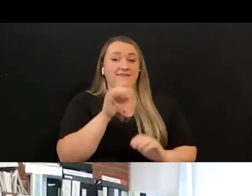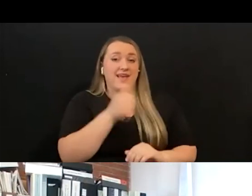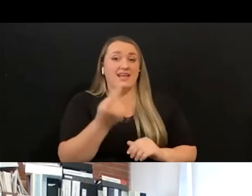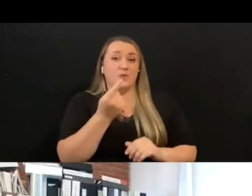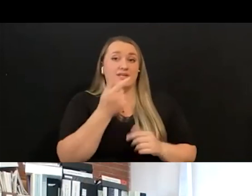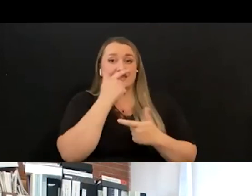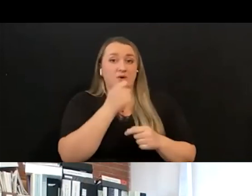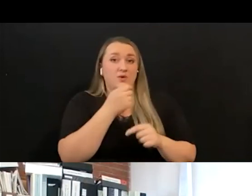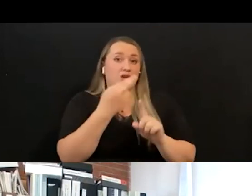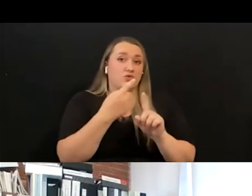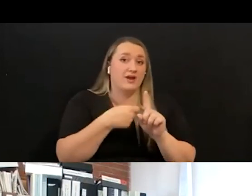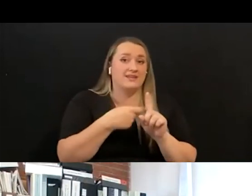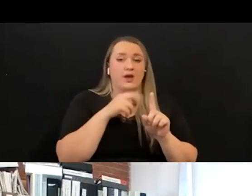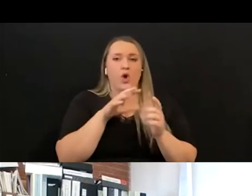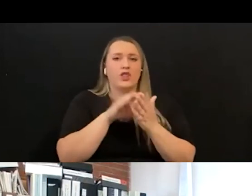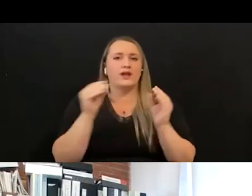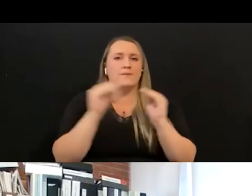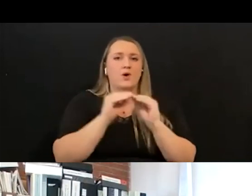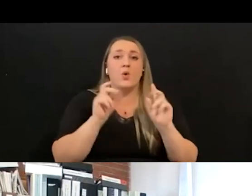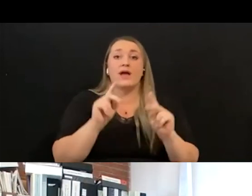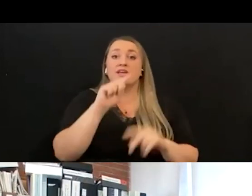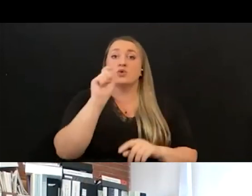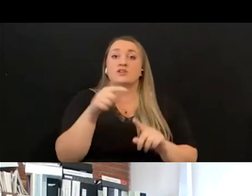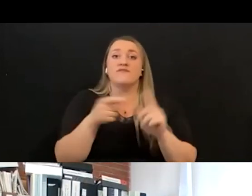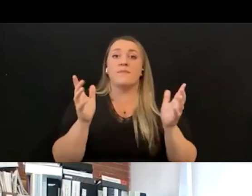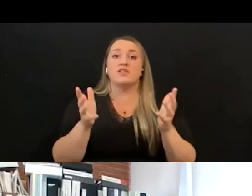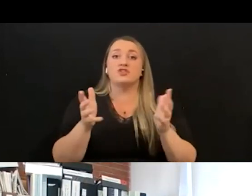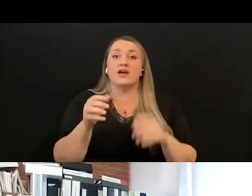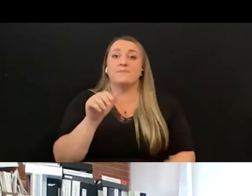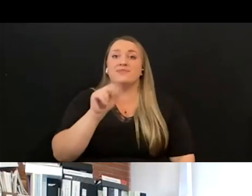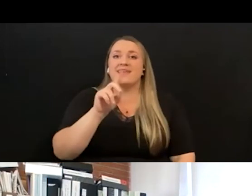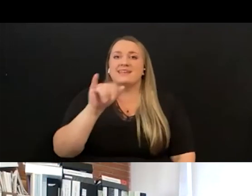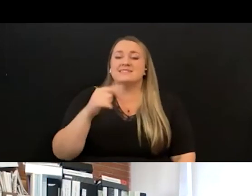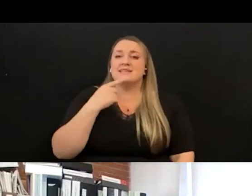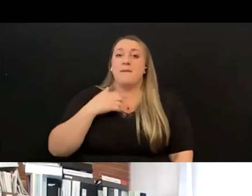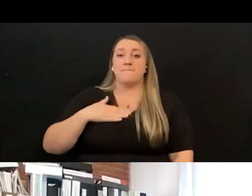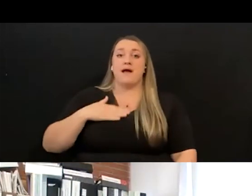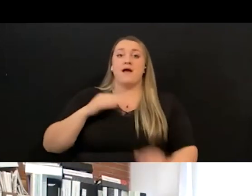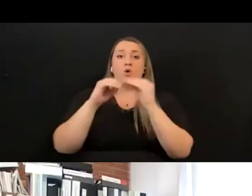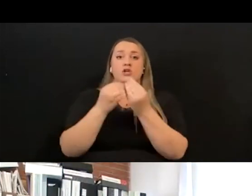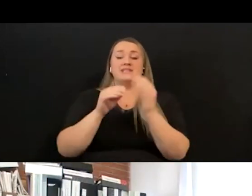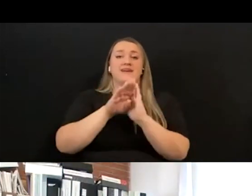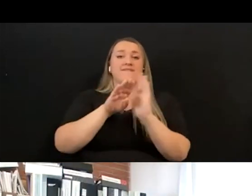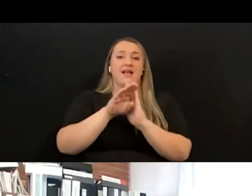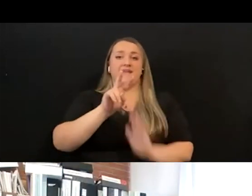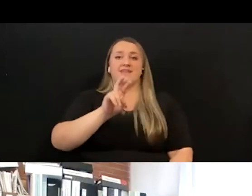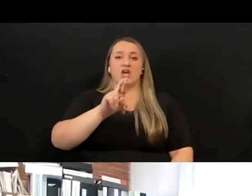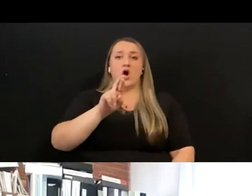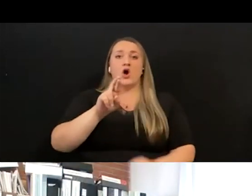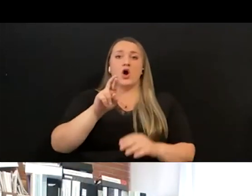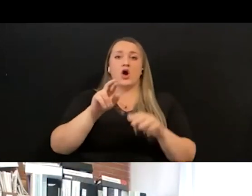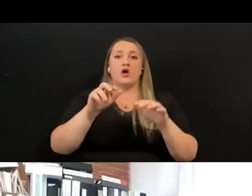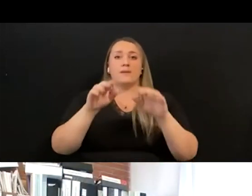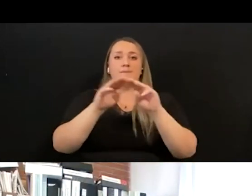learning more. Okay, question from the chat. Andy says, my organization is developing a VR museum and we're looking